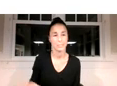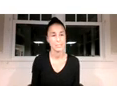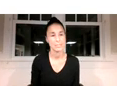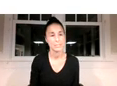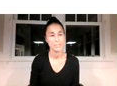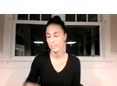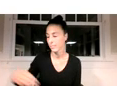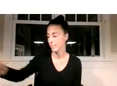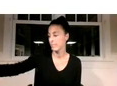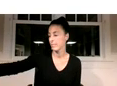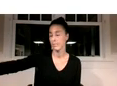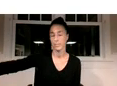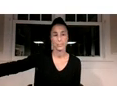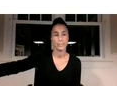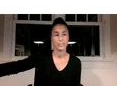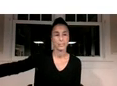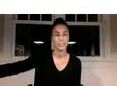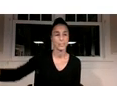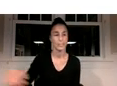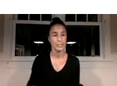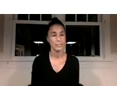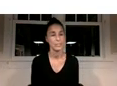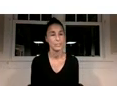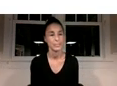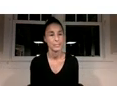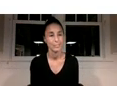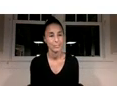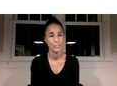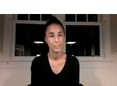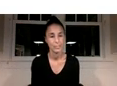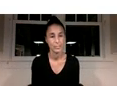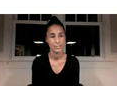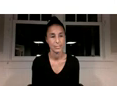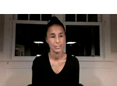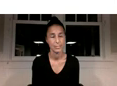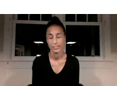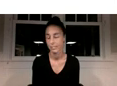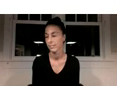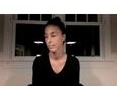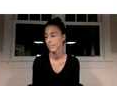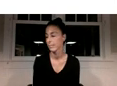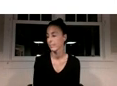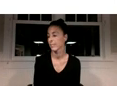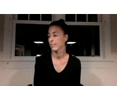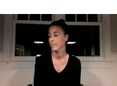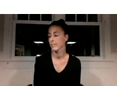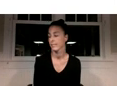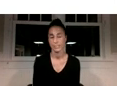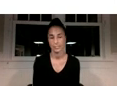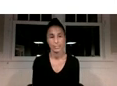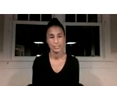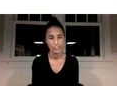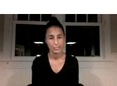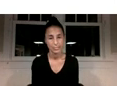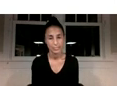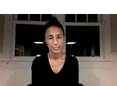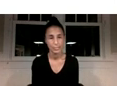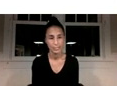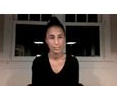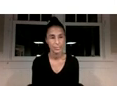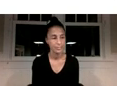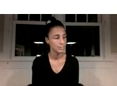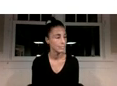years. And we call it missing middle or kind of middle housing between kind of high rise